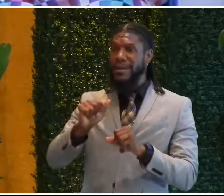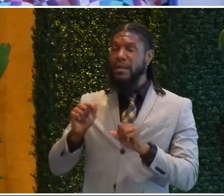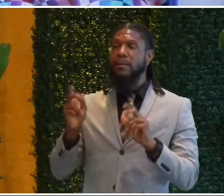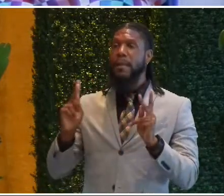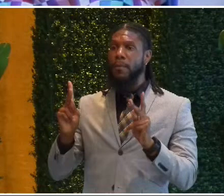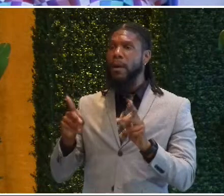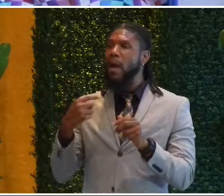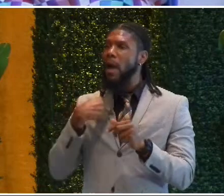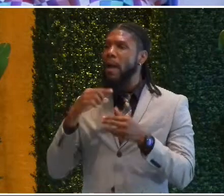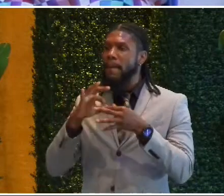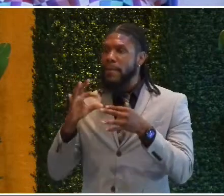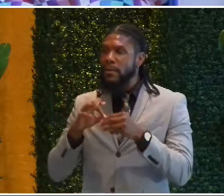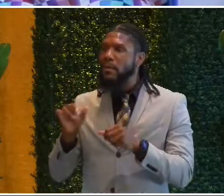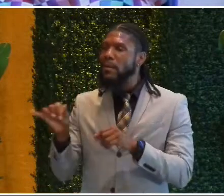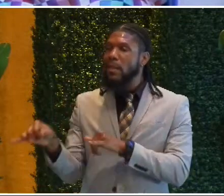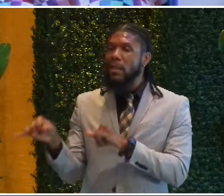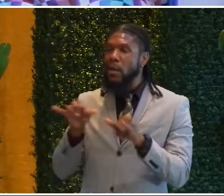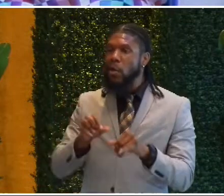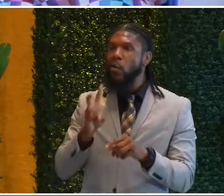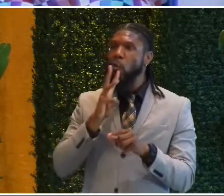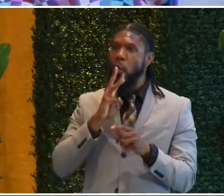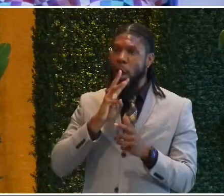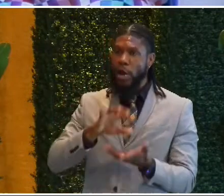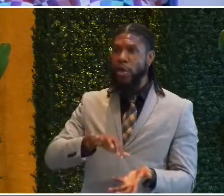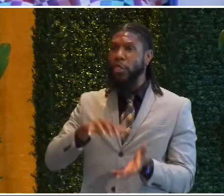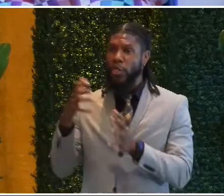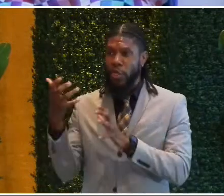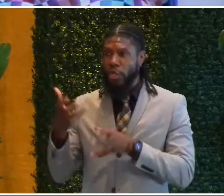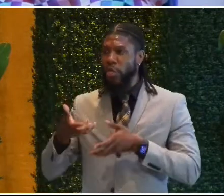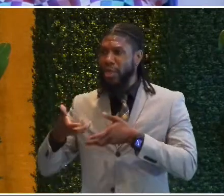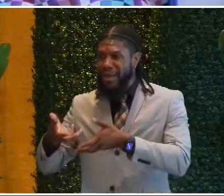impacts all of us, even if you cannot see it.